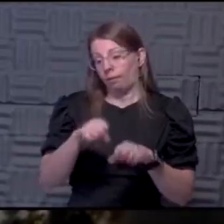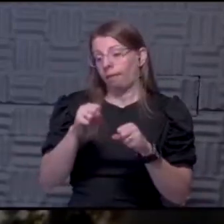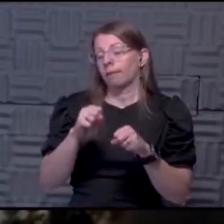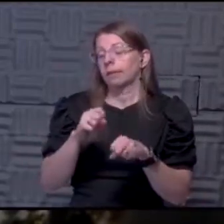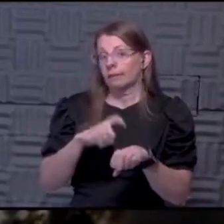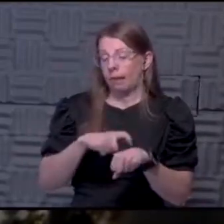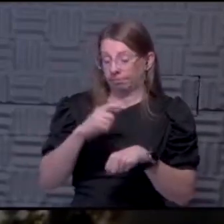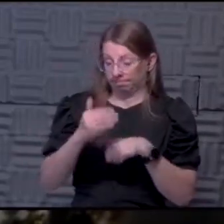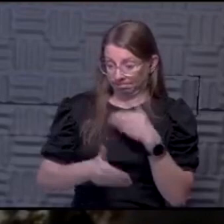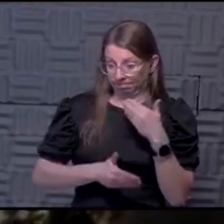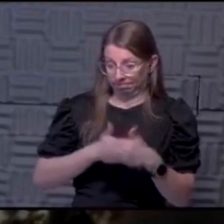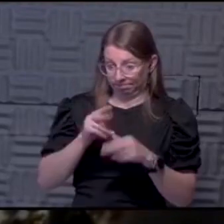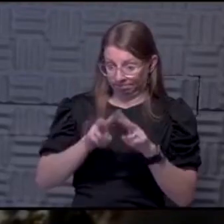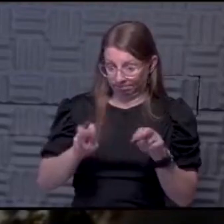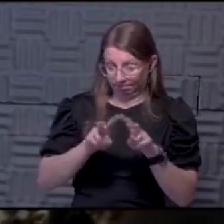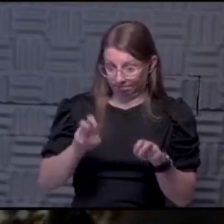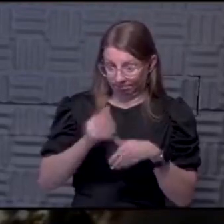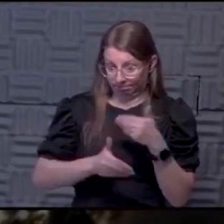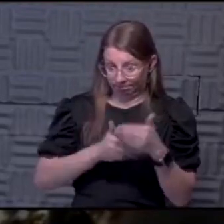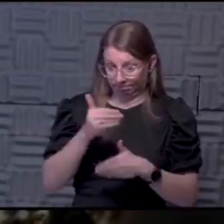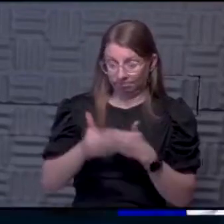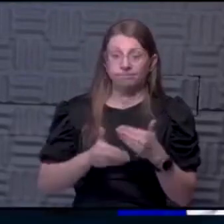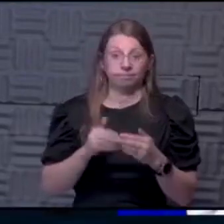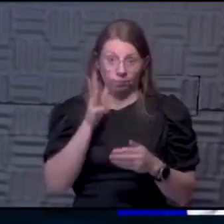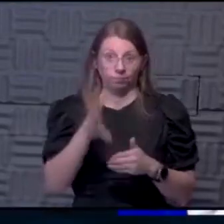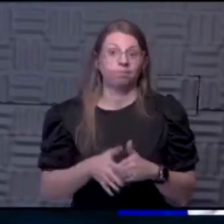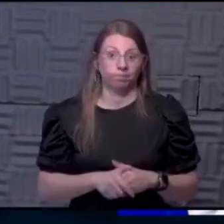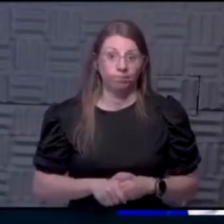time to work through those processes.